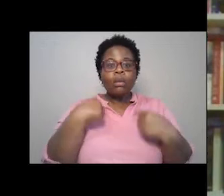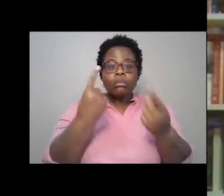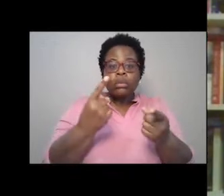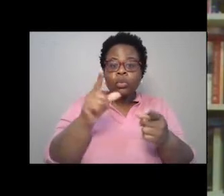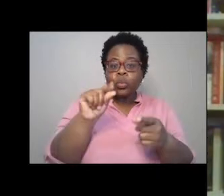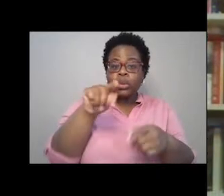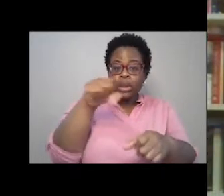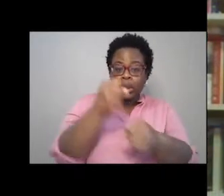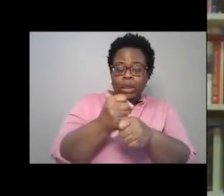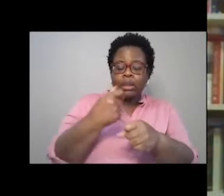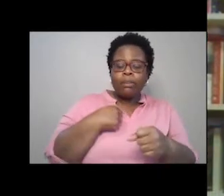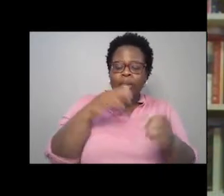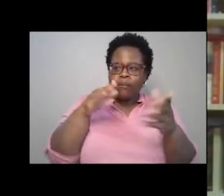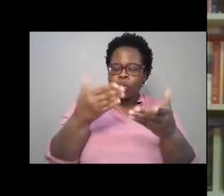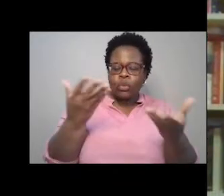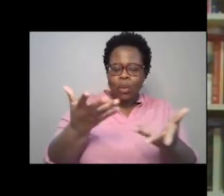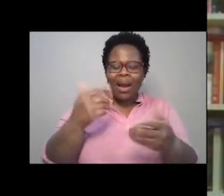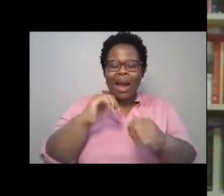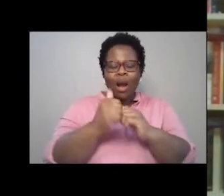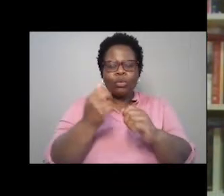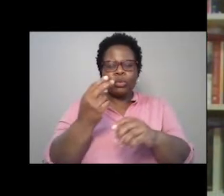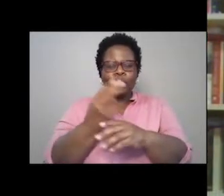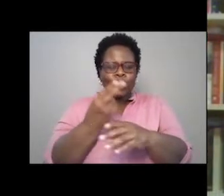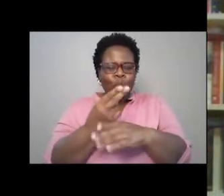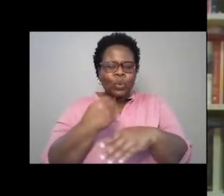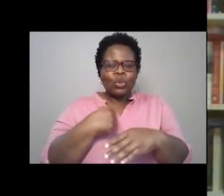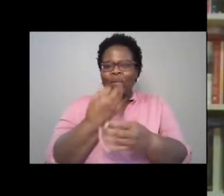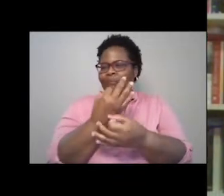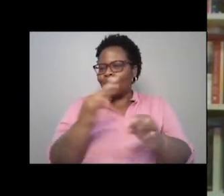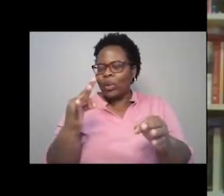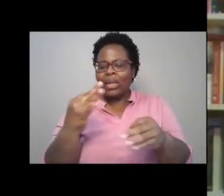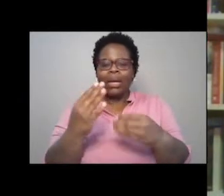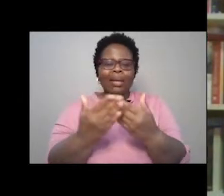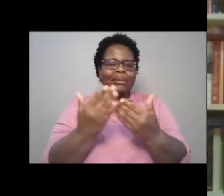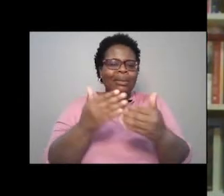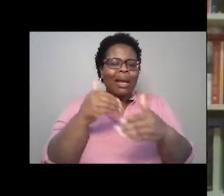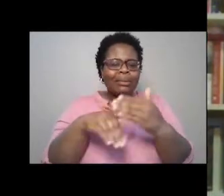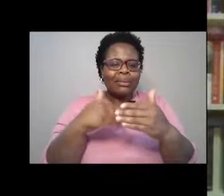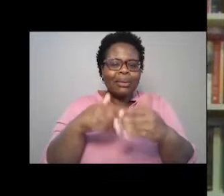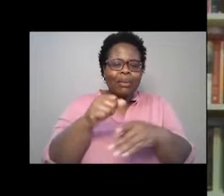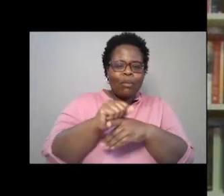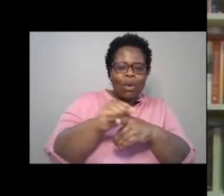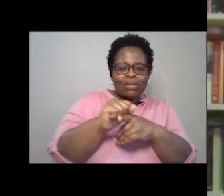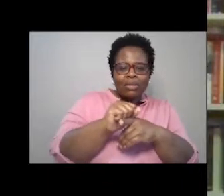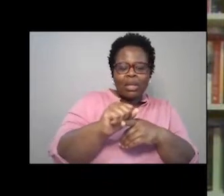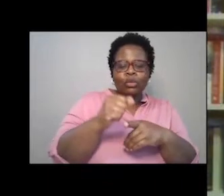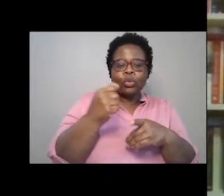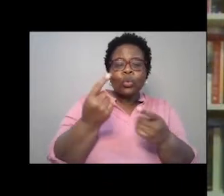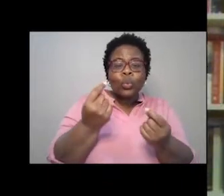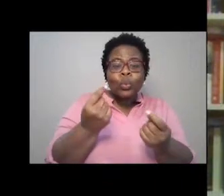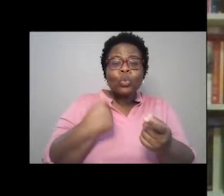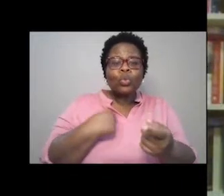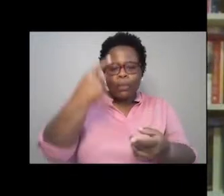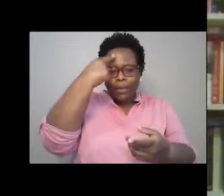complementary, easy to access practices to improve mental health? And how do we